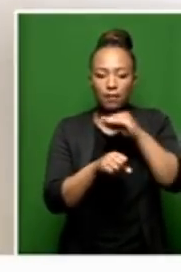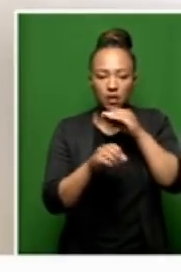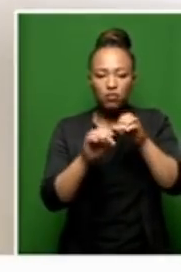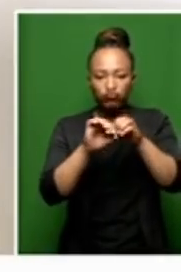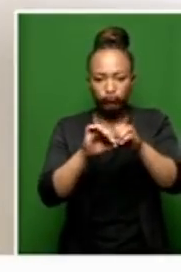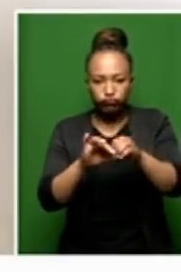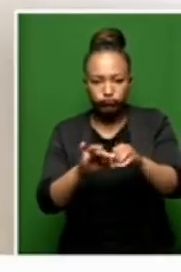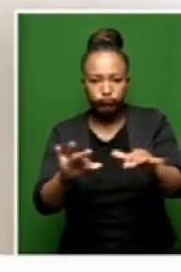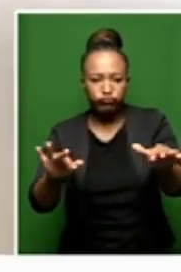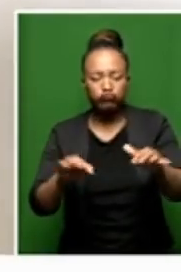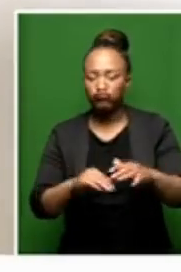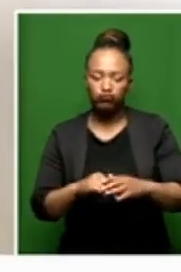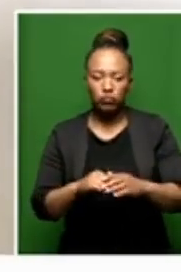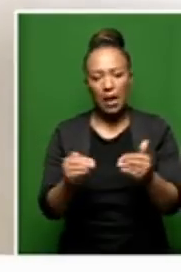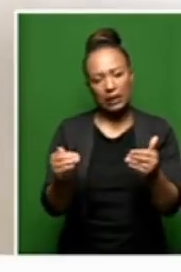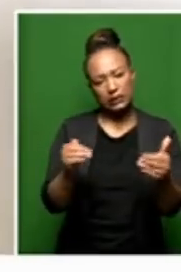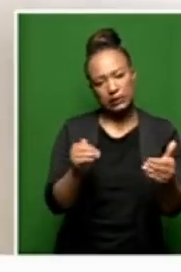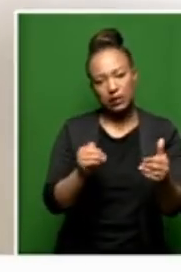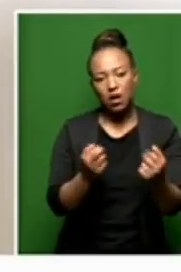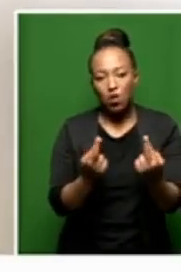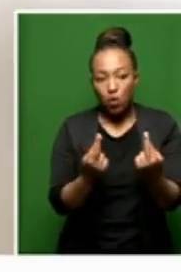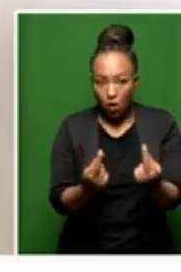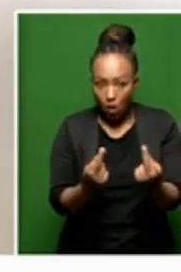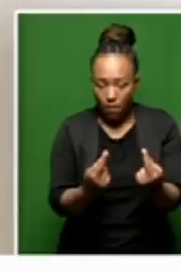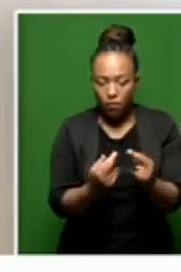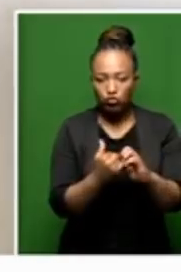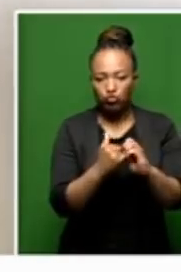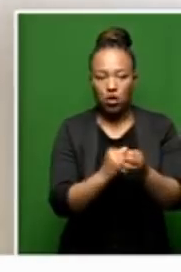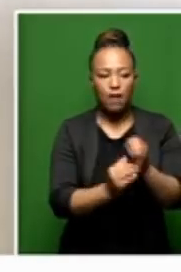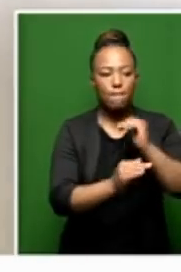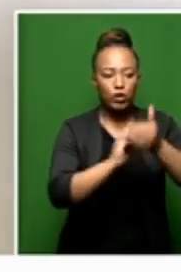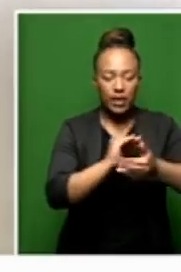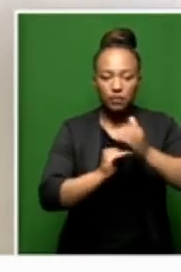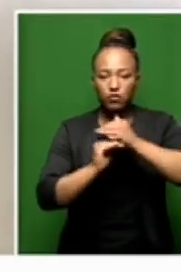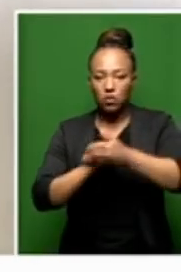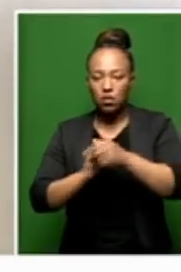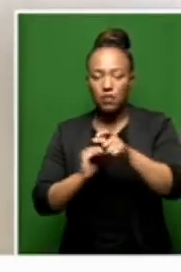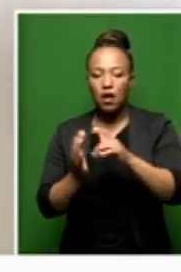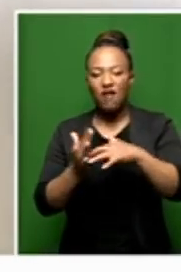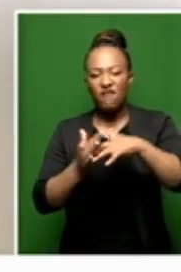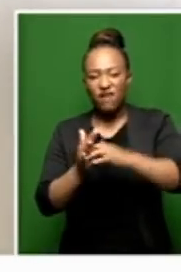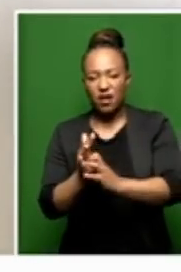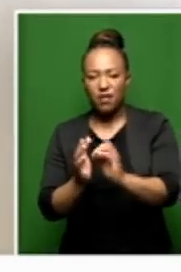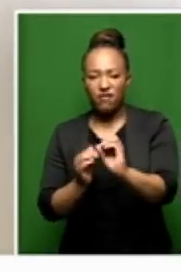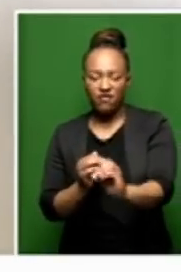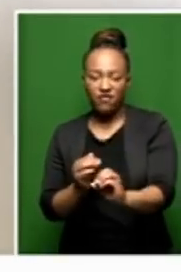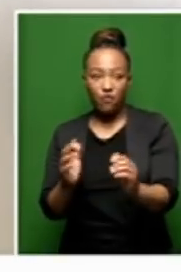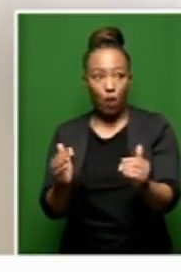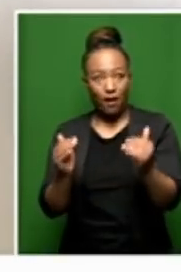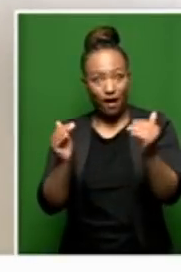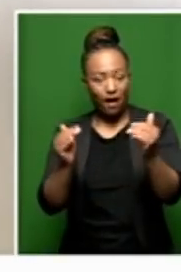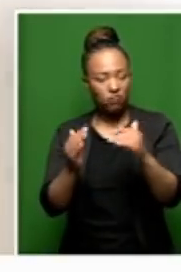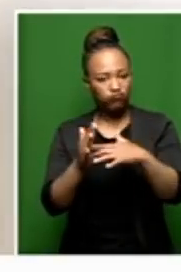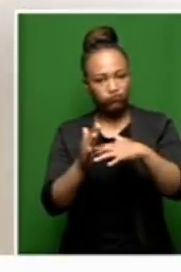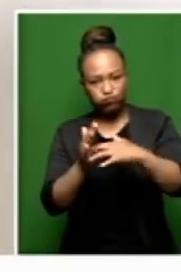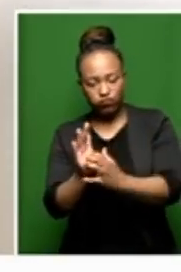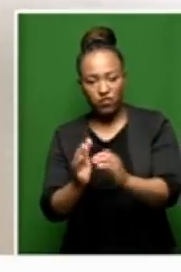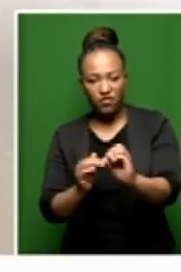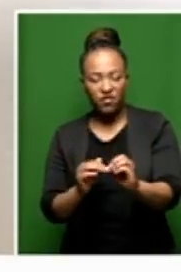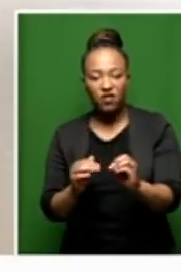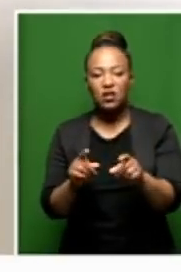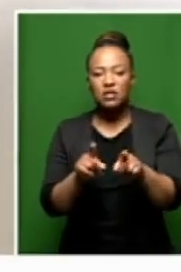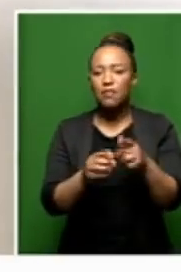And that is what we are hoping, and we are trying to protect more vulnerable lives, which are highly vulnerable to even